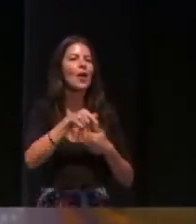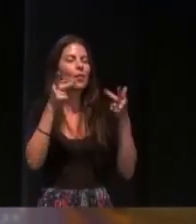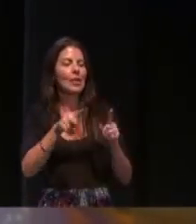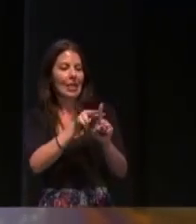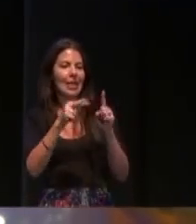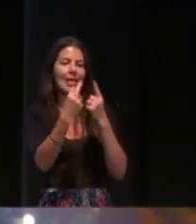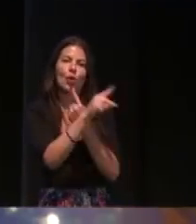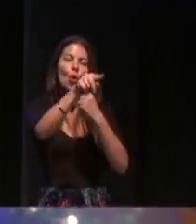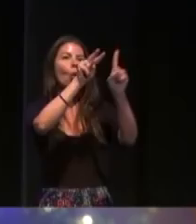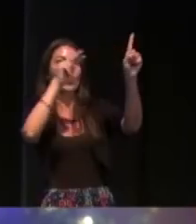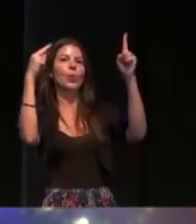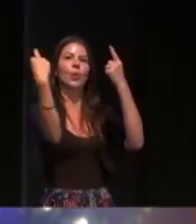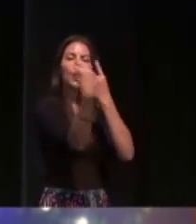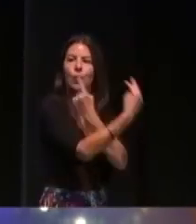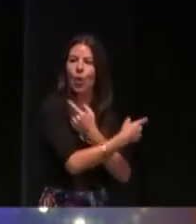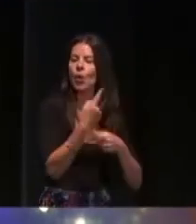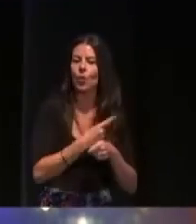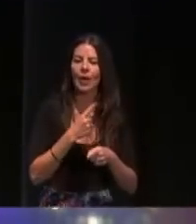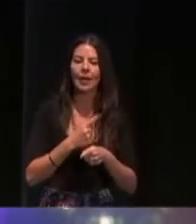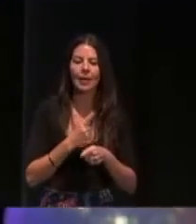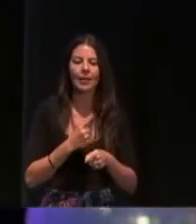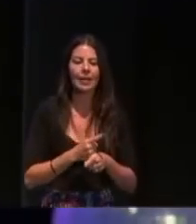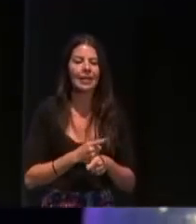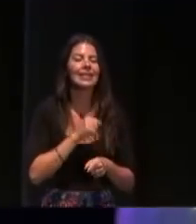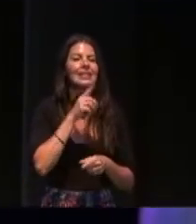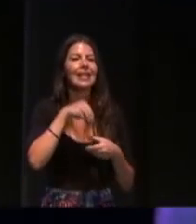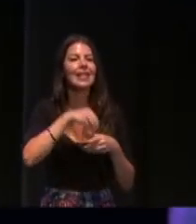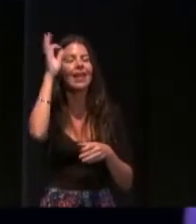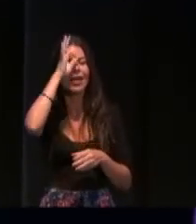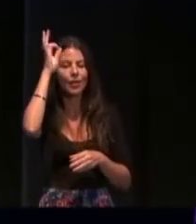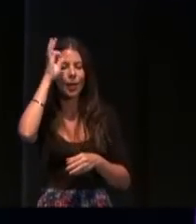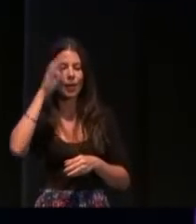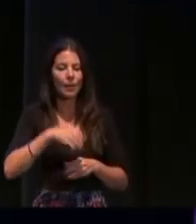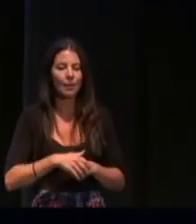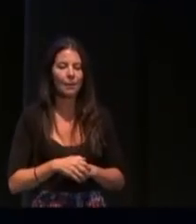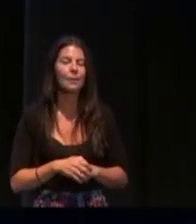perception. So it's in the unknown.